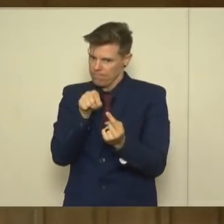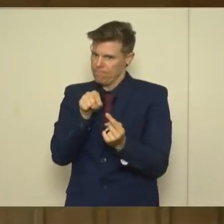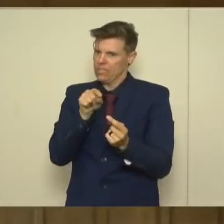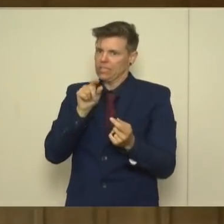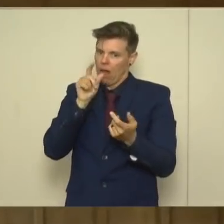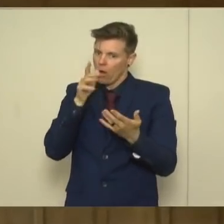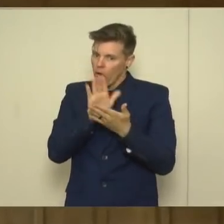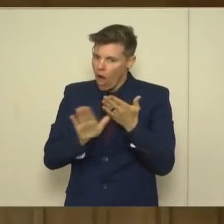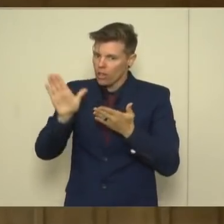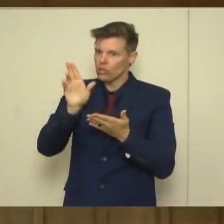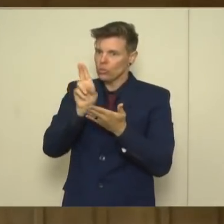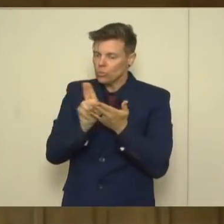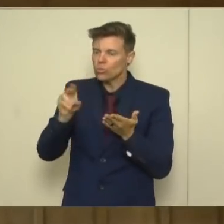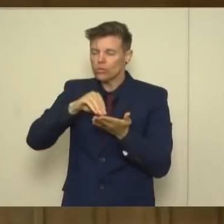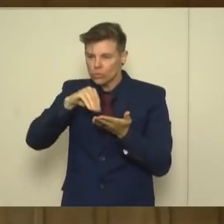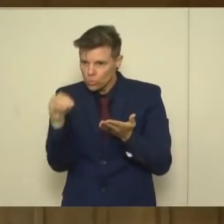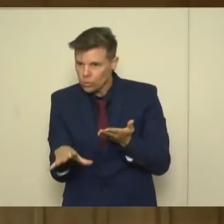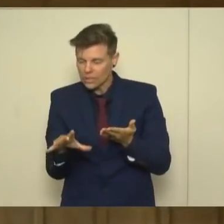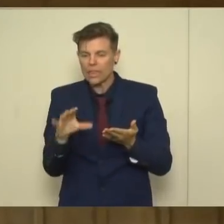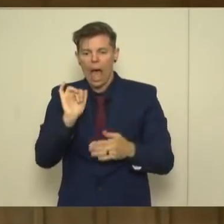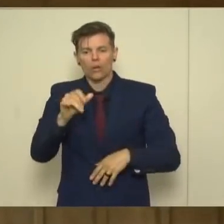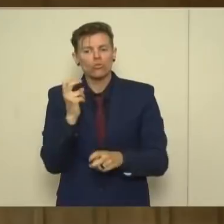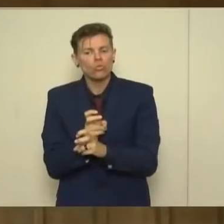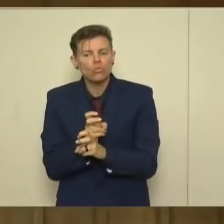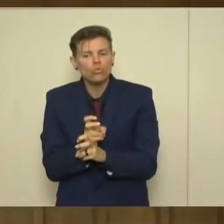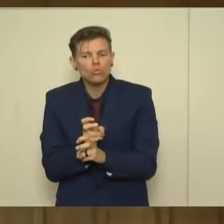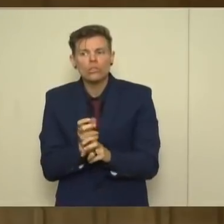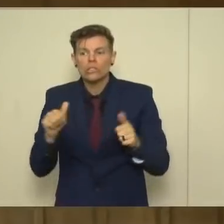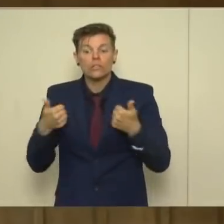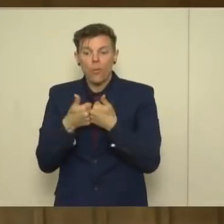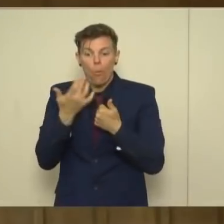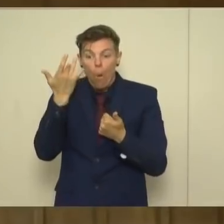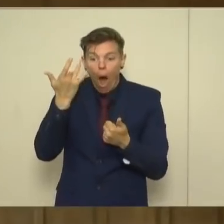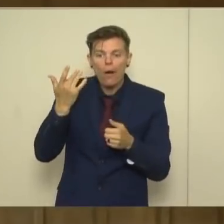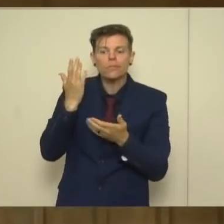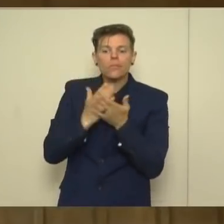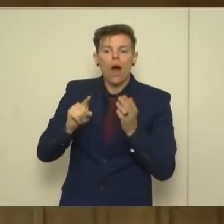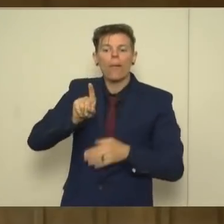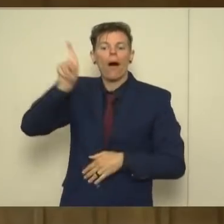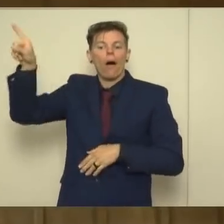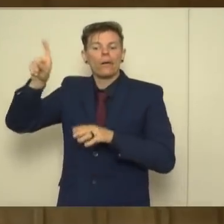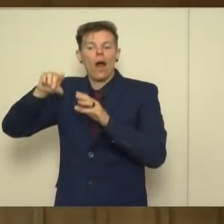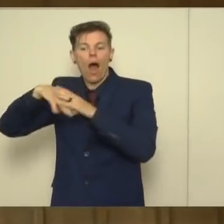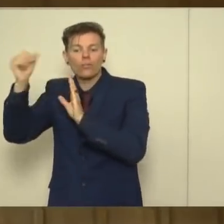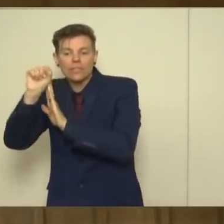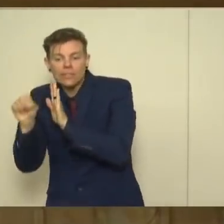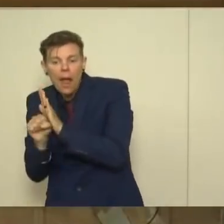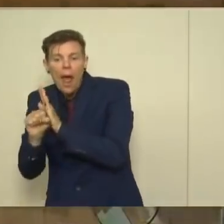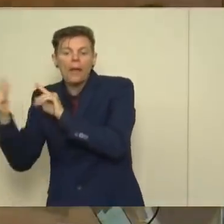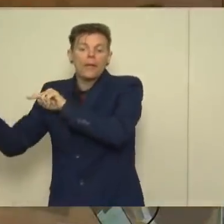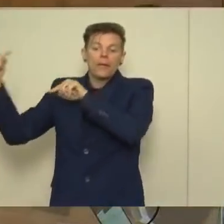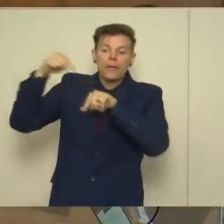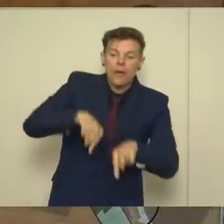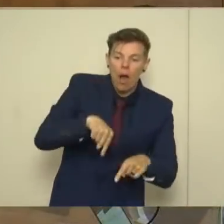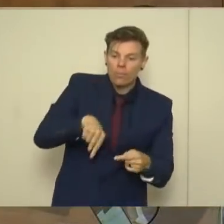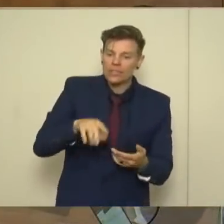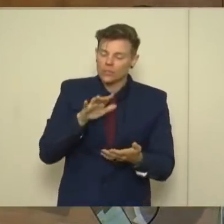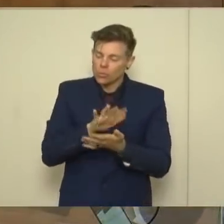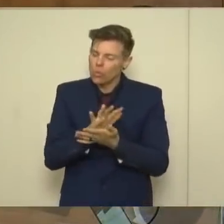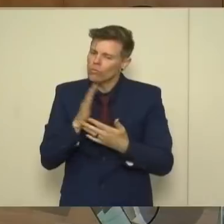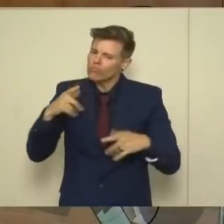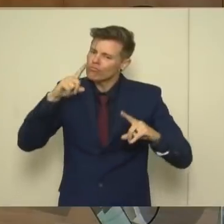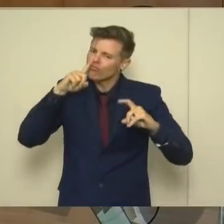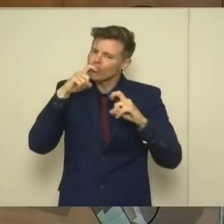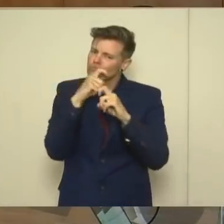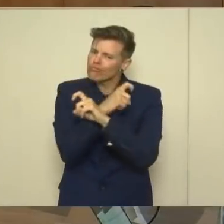of that and takes every case into consideration, in-state or out-of-state. Thanks. Agreed. Thank you,